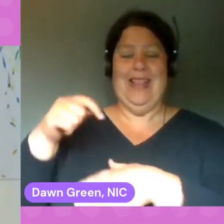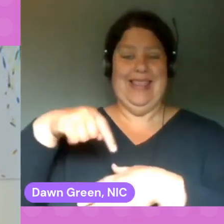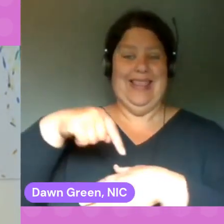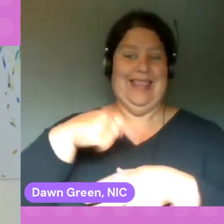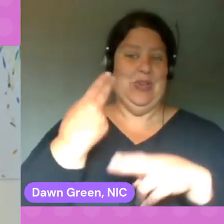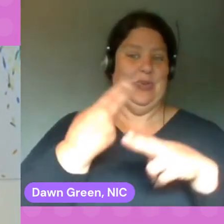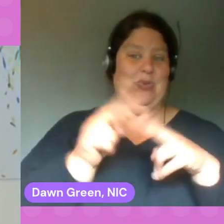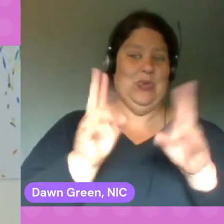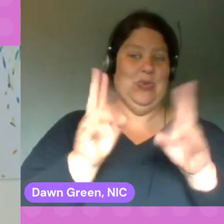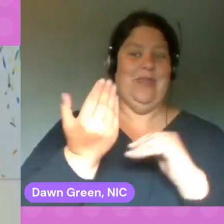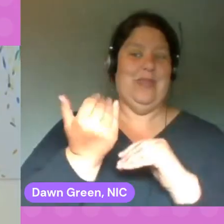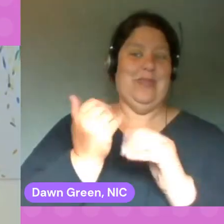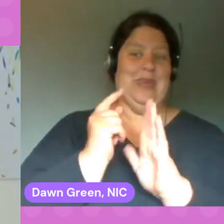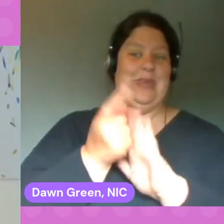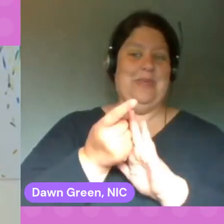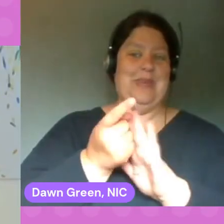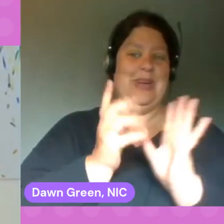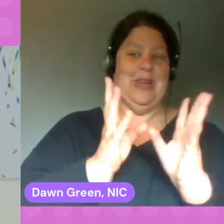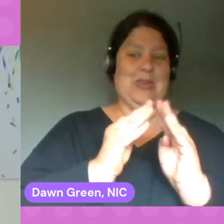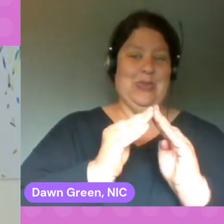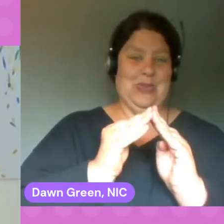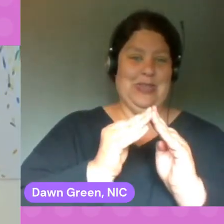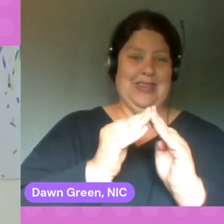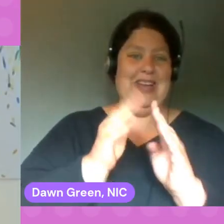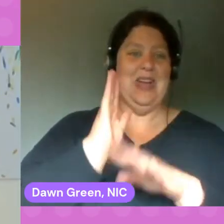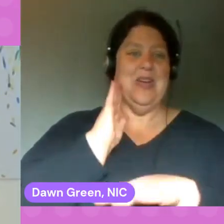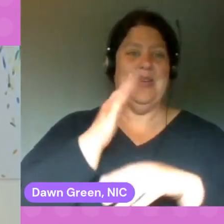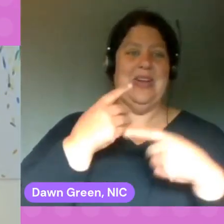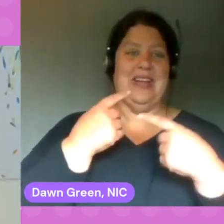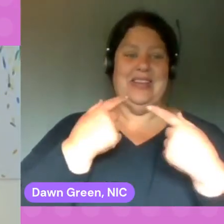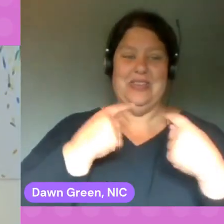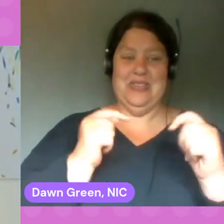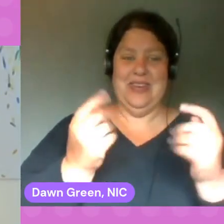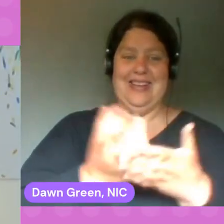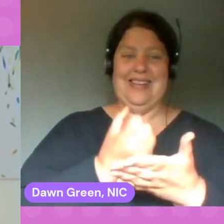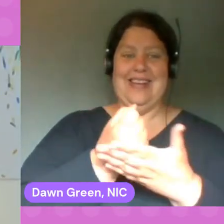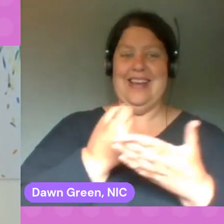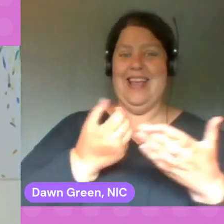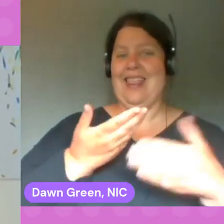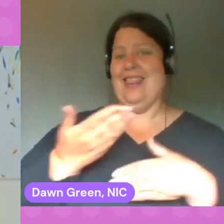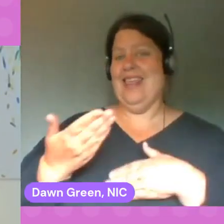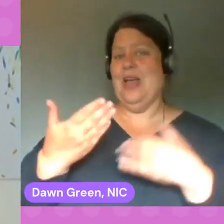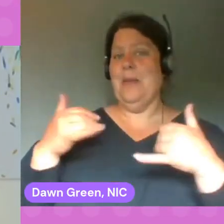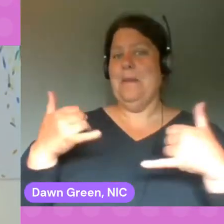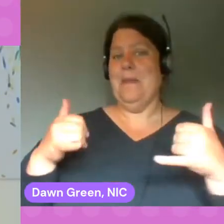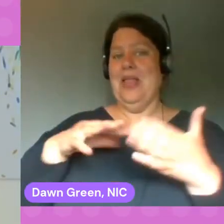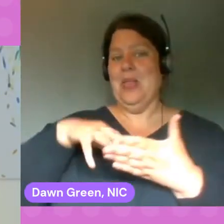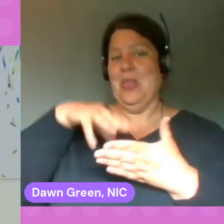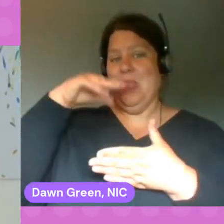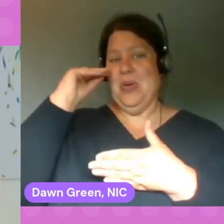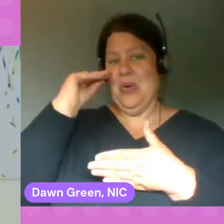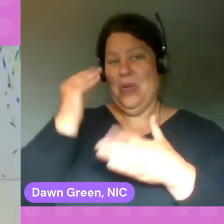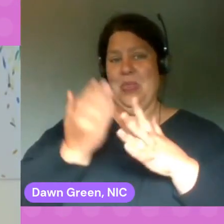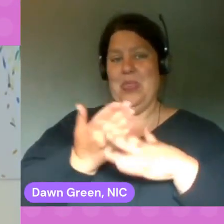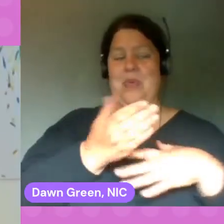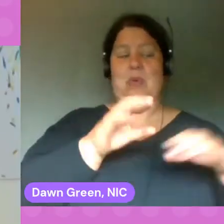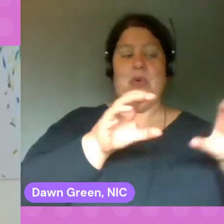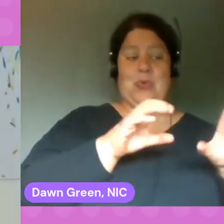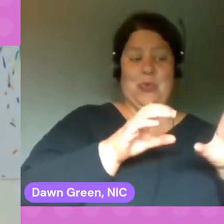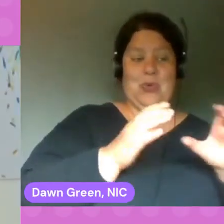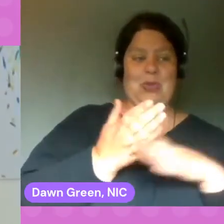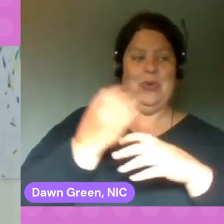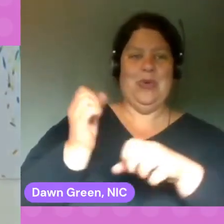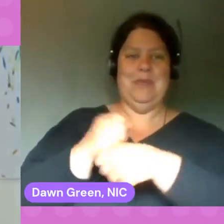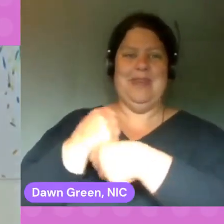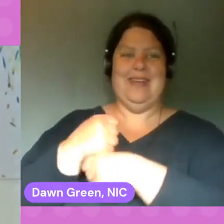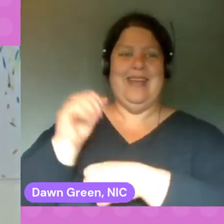try to get our hands on some materials, play and learn by doing and making. This session